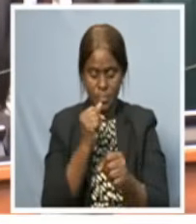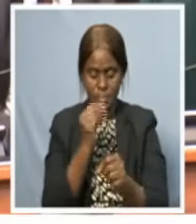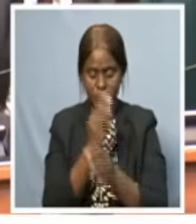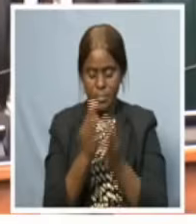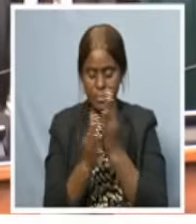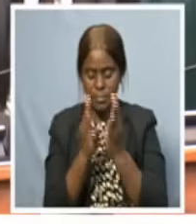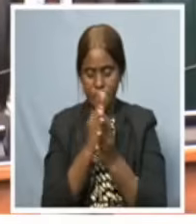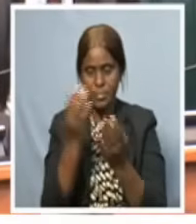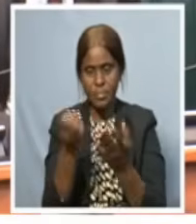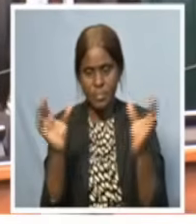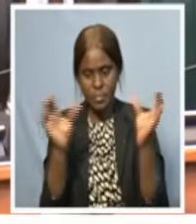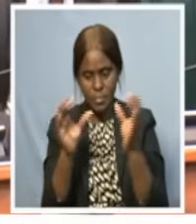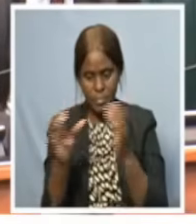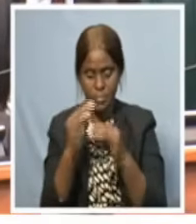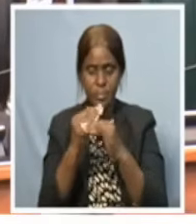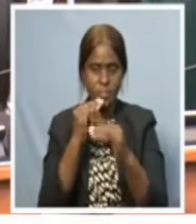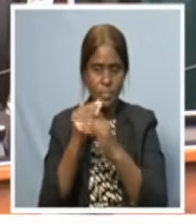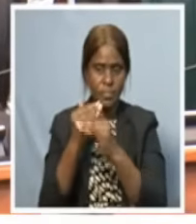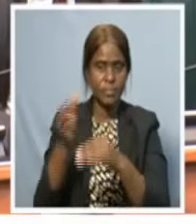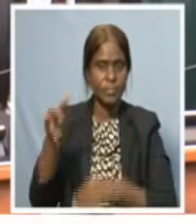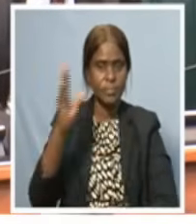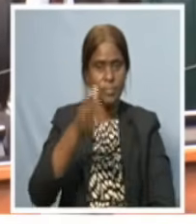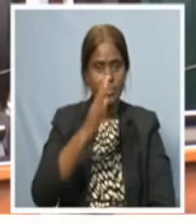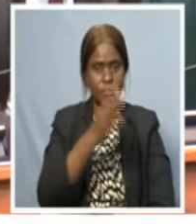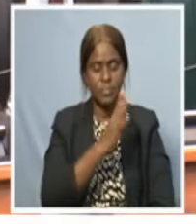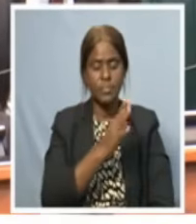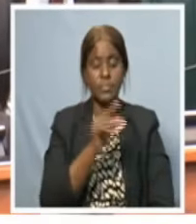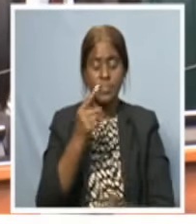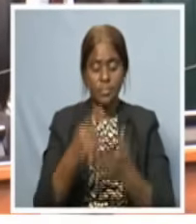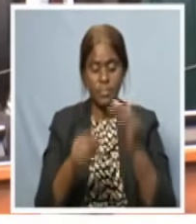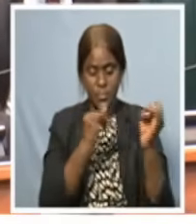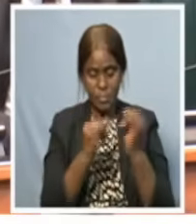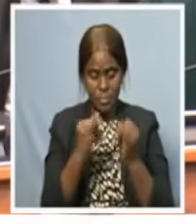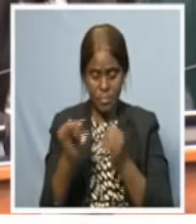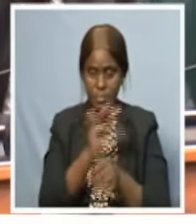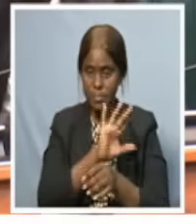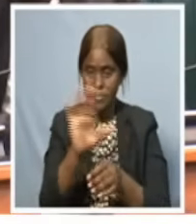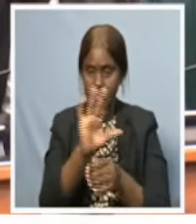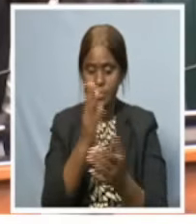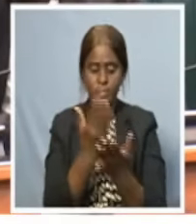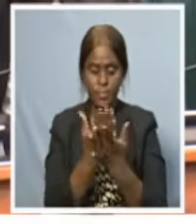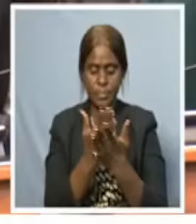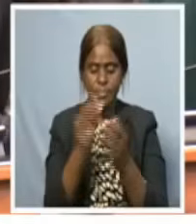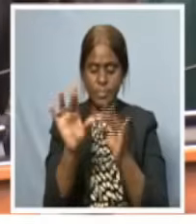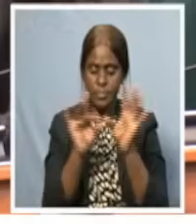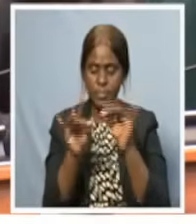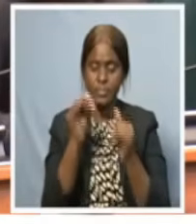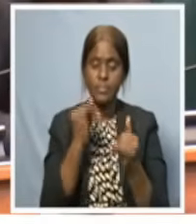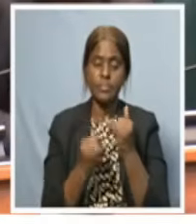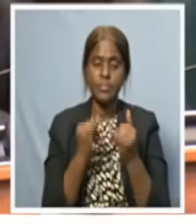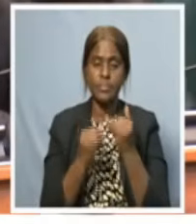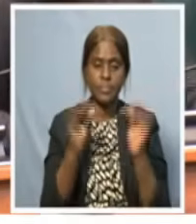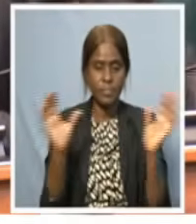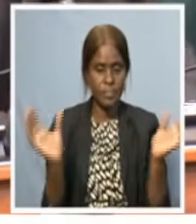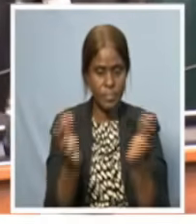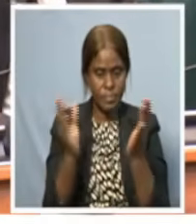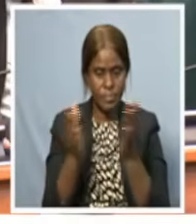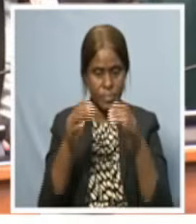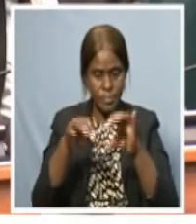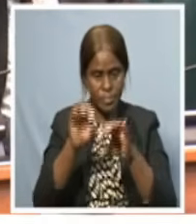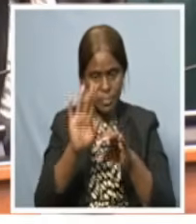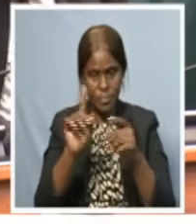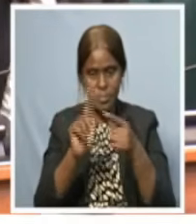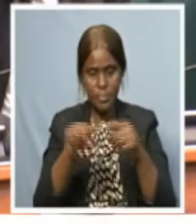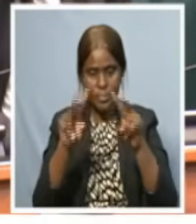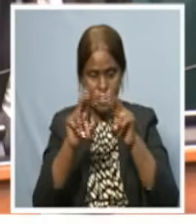building, and the community-level outreach. By implementing the recommended actions and fostering